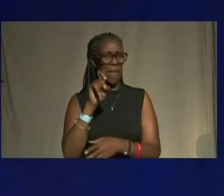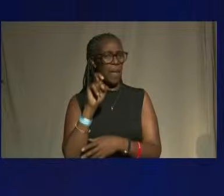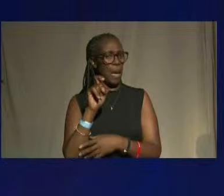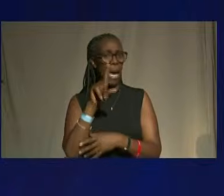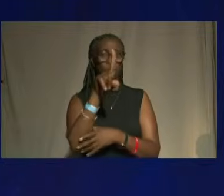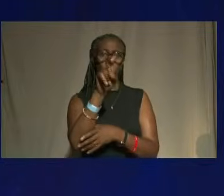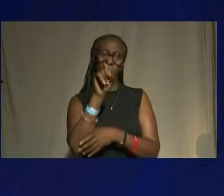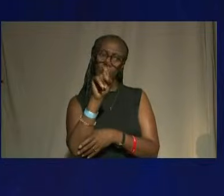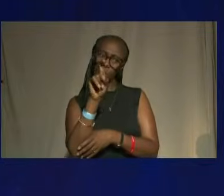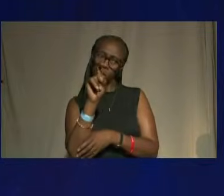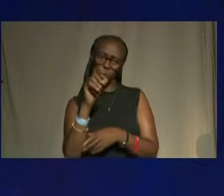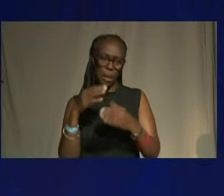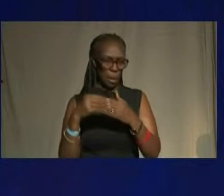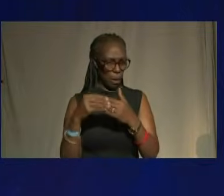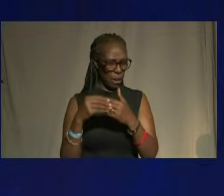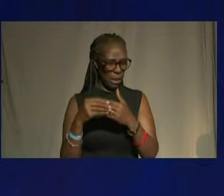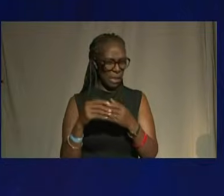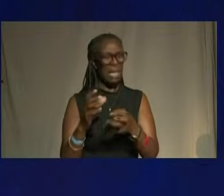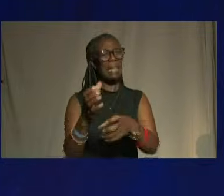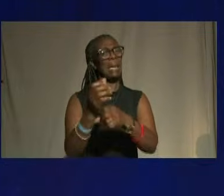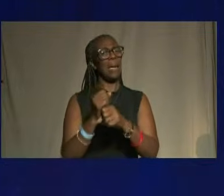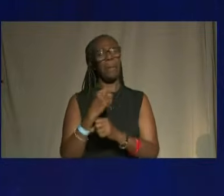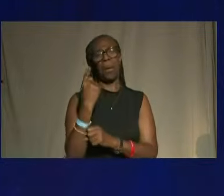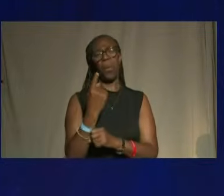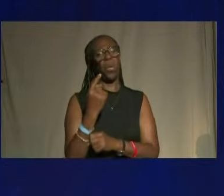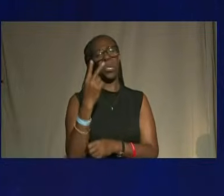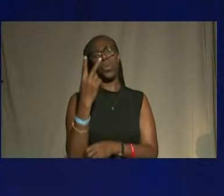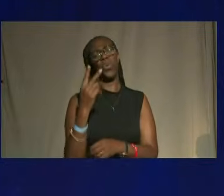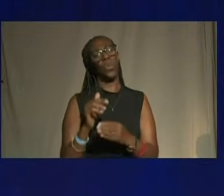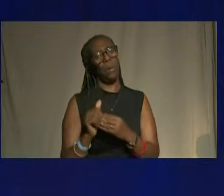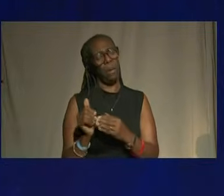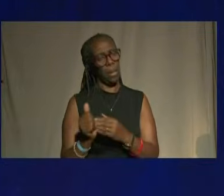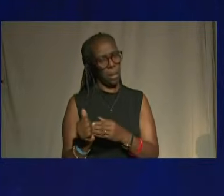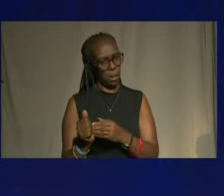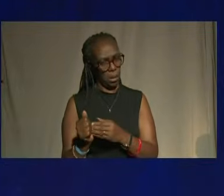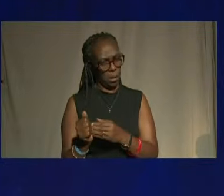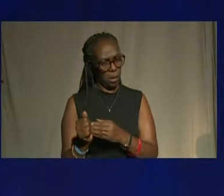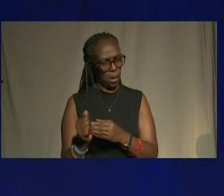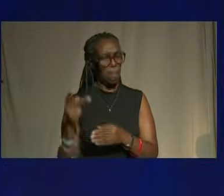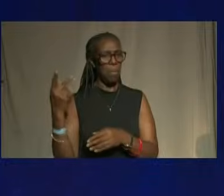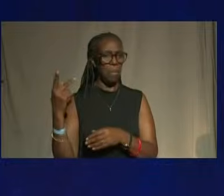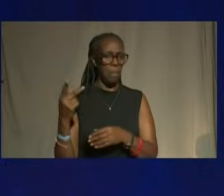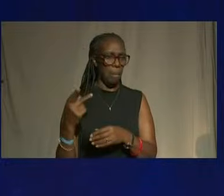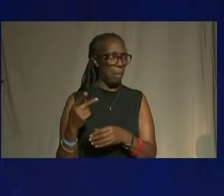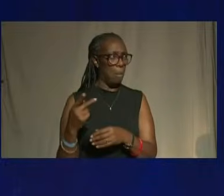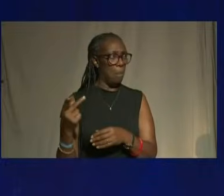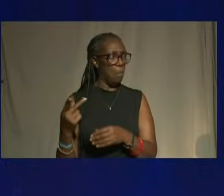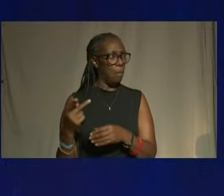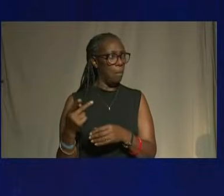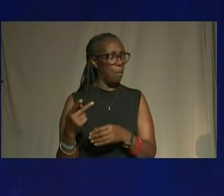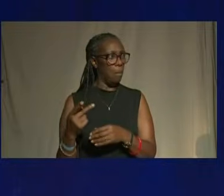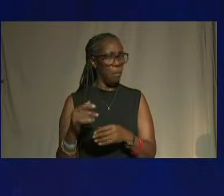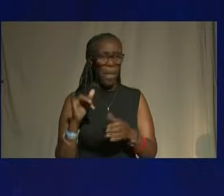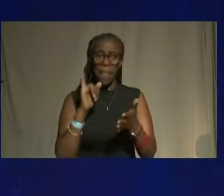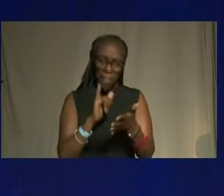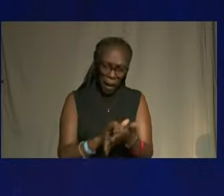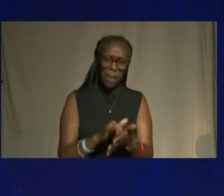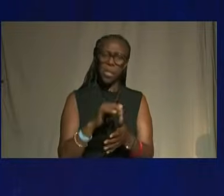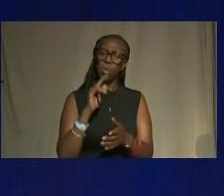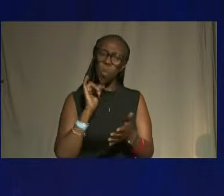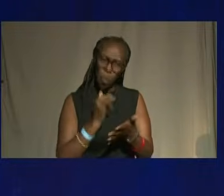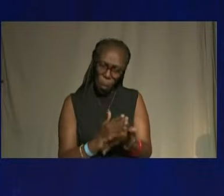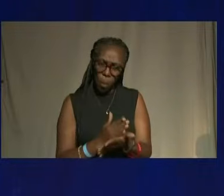back. But the most honorable Prime Minister got all his money out of SSL before it collapsed. That is what